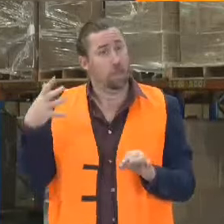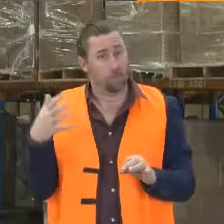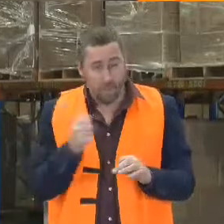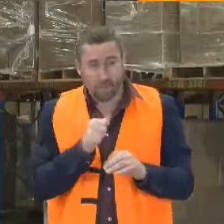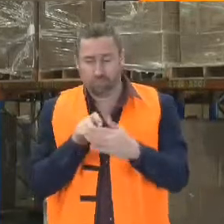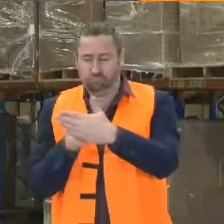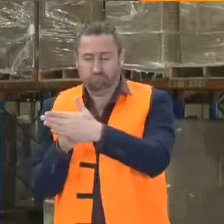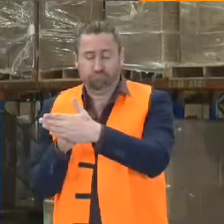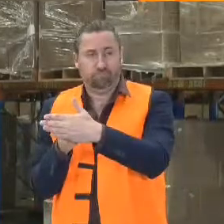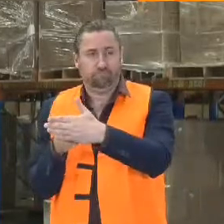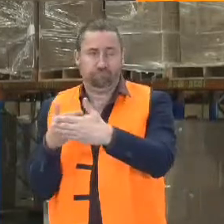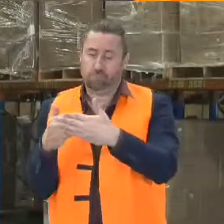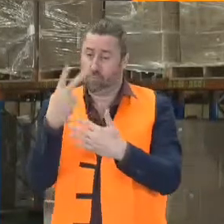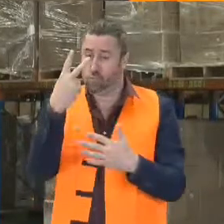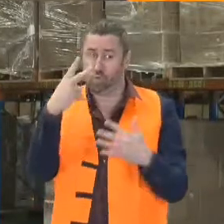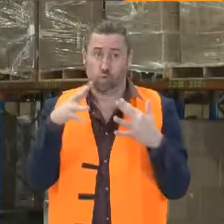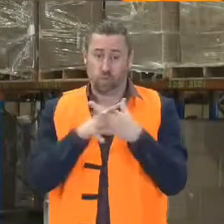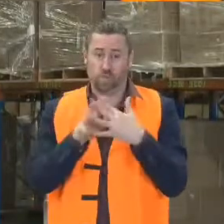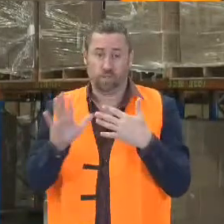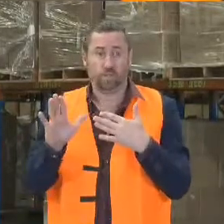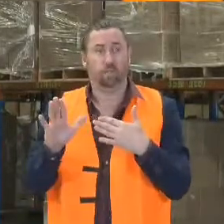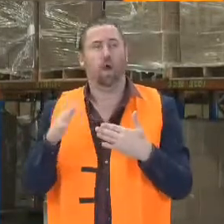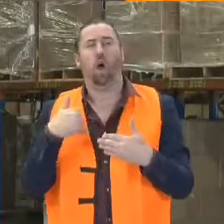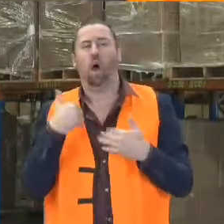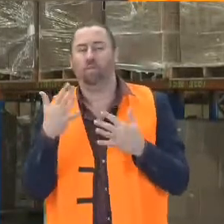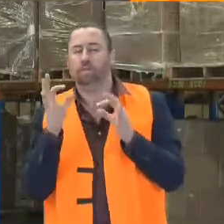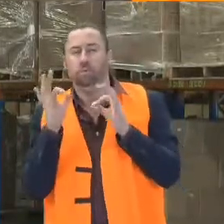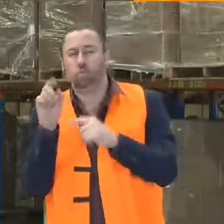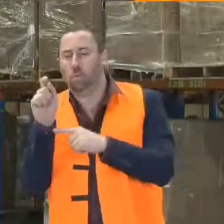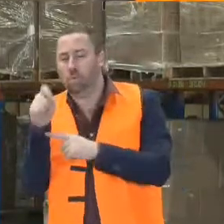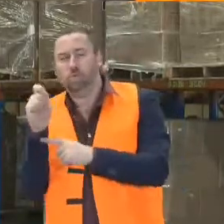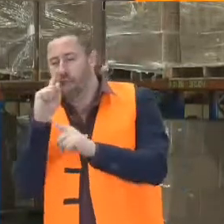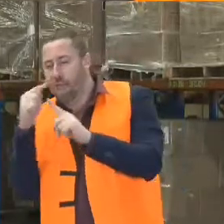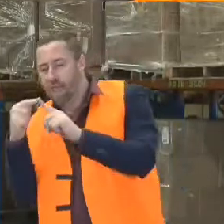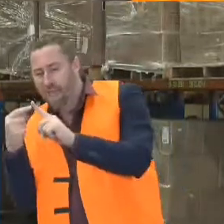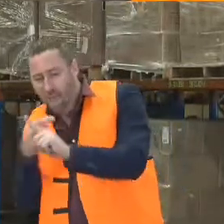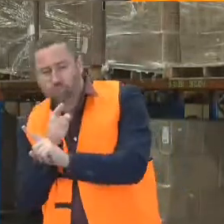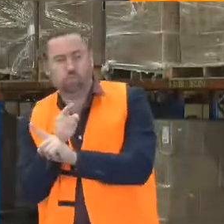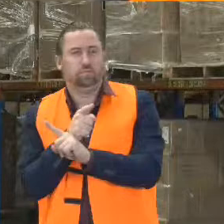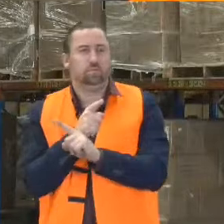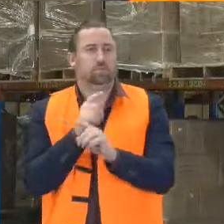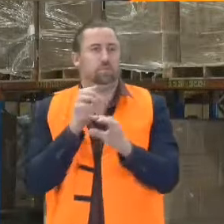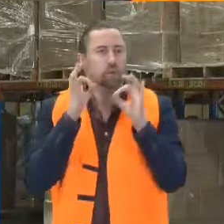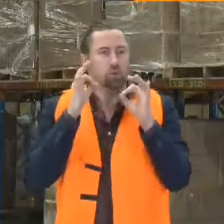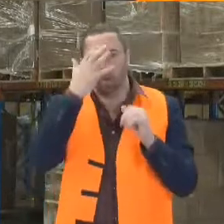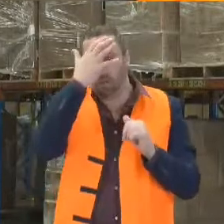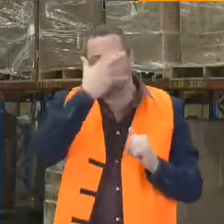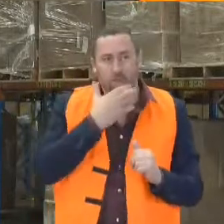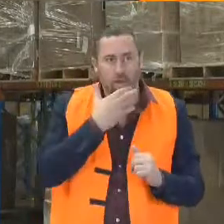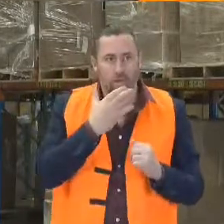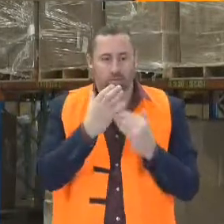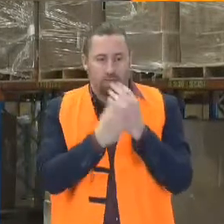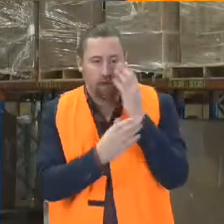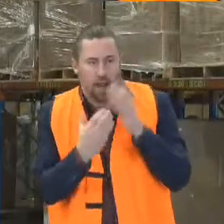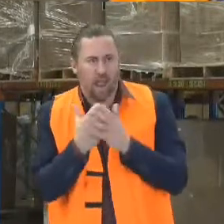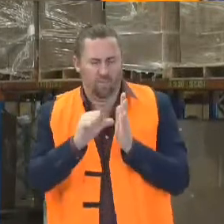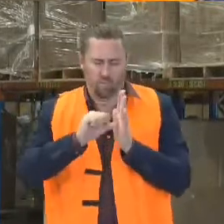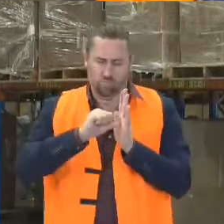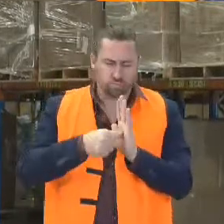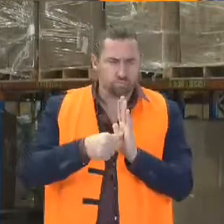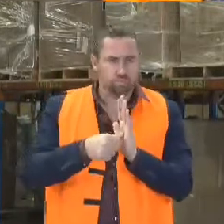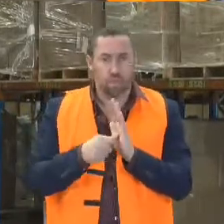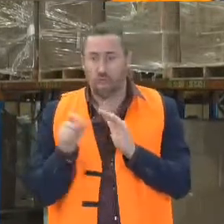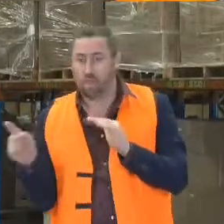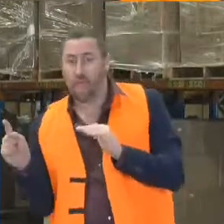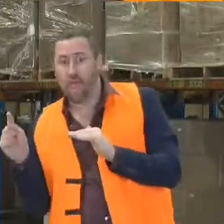are exemptions to allow people to leave quarantine. So they need to wear PPE, they need to go to a facility